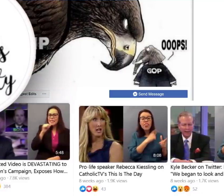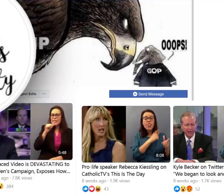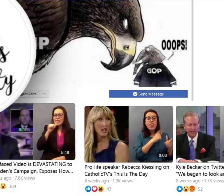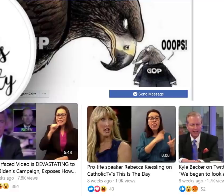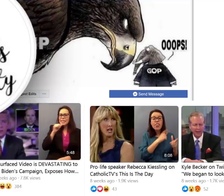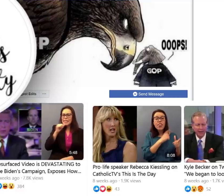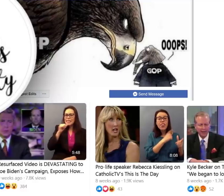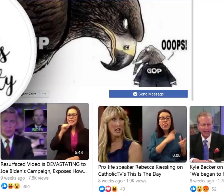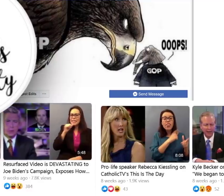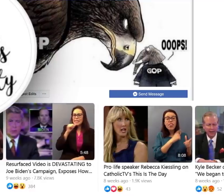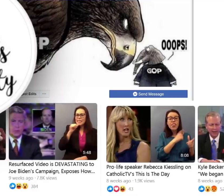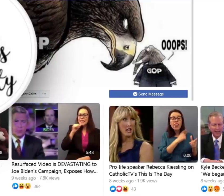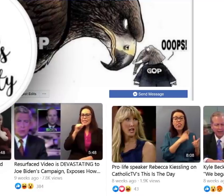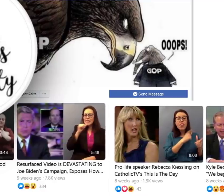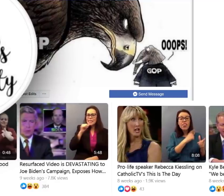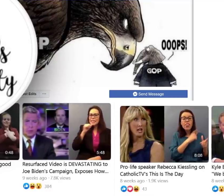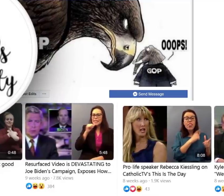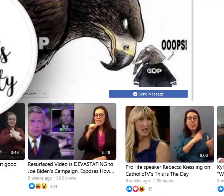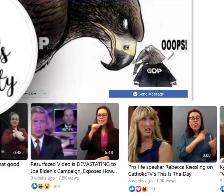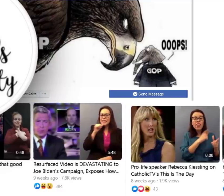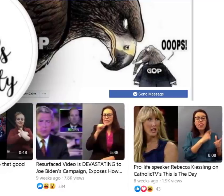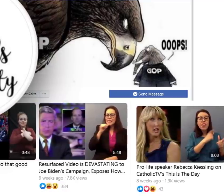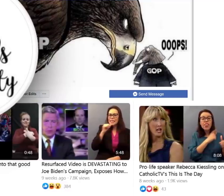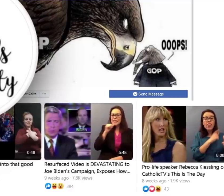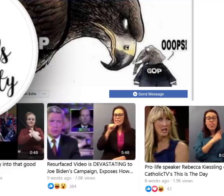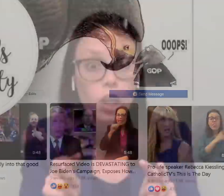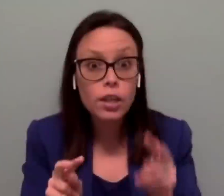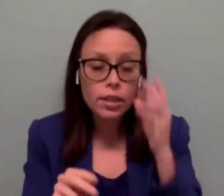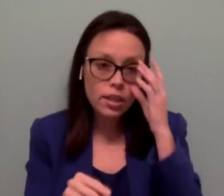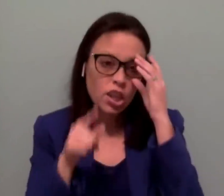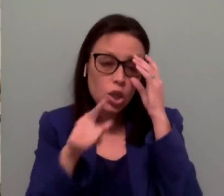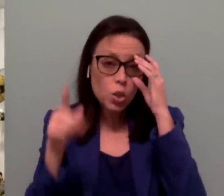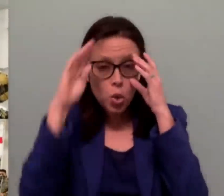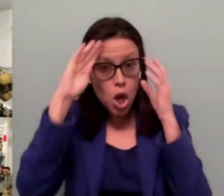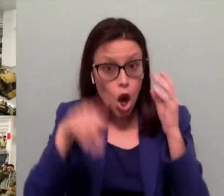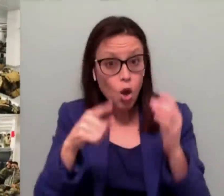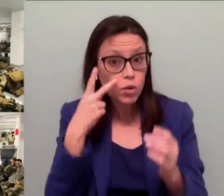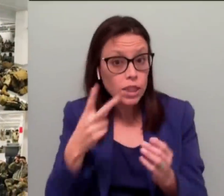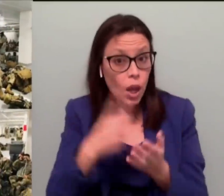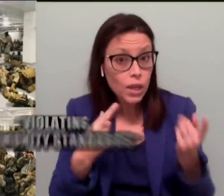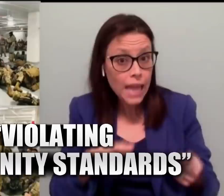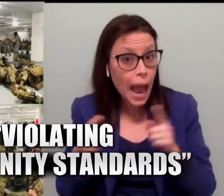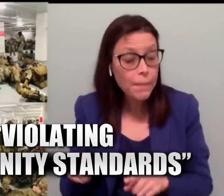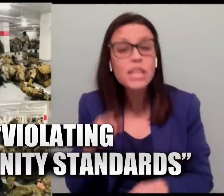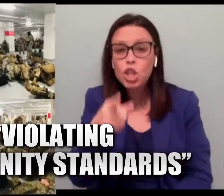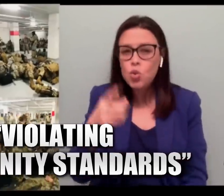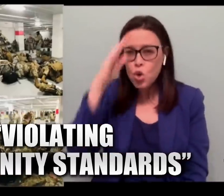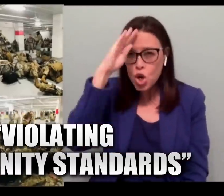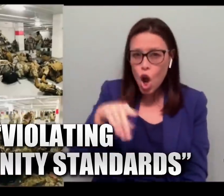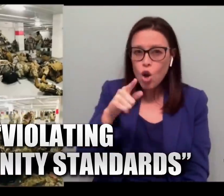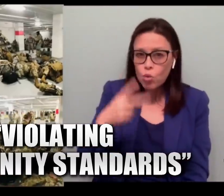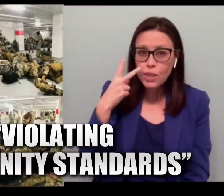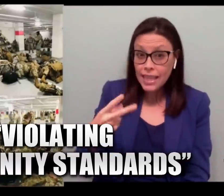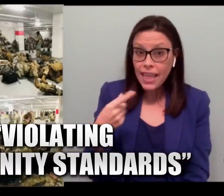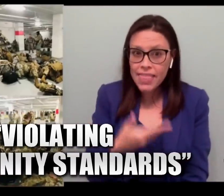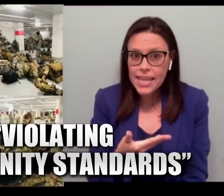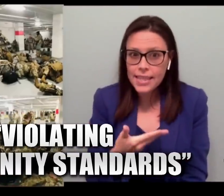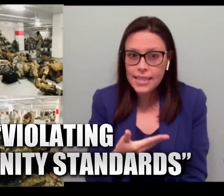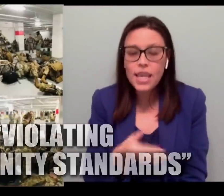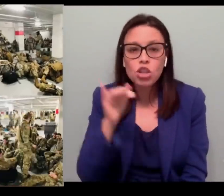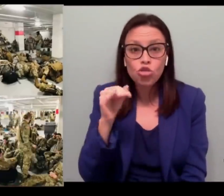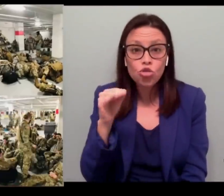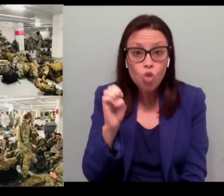sign language services for right-wing activists and has been banned by Facebook for violating community